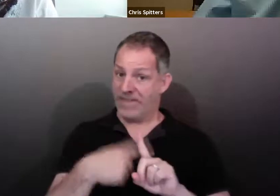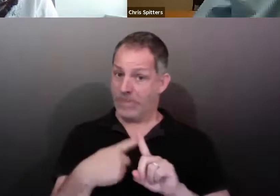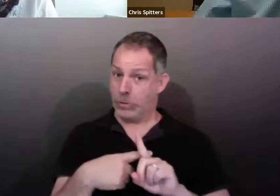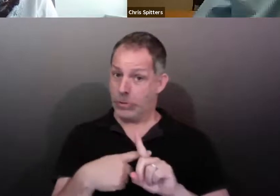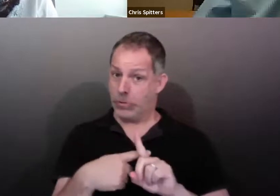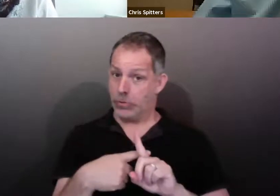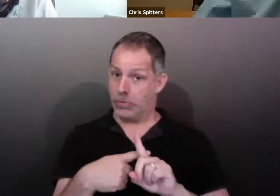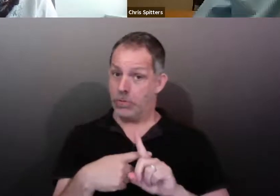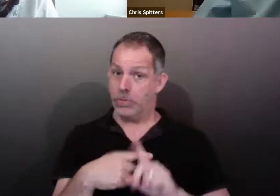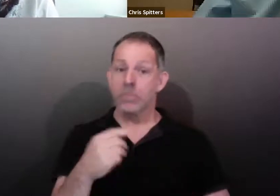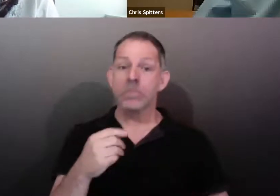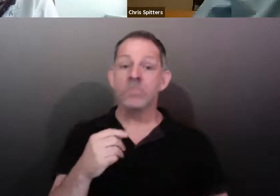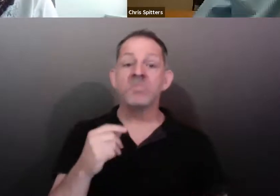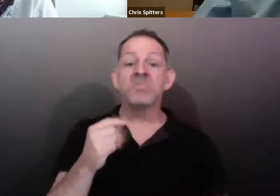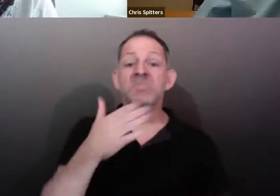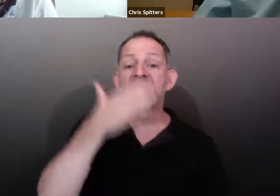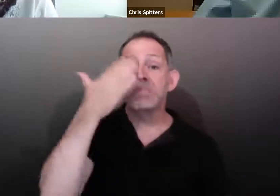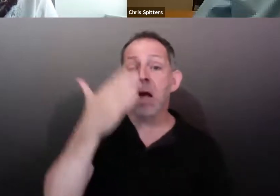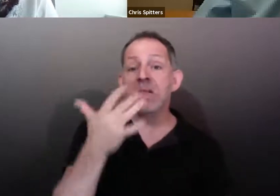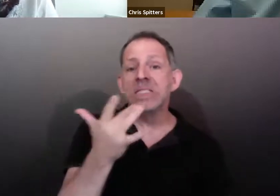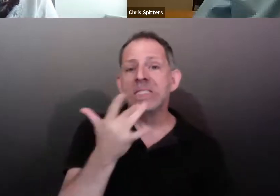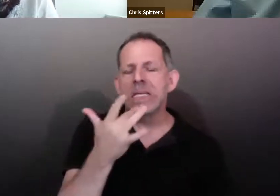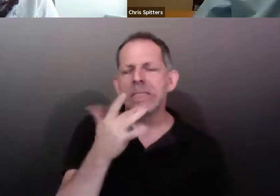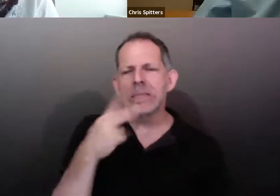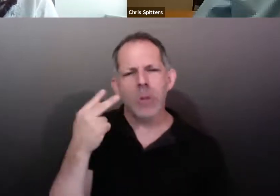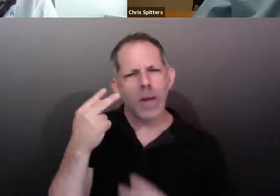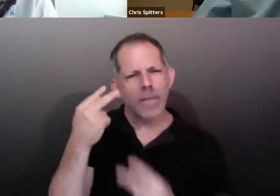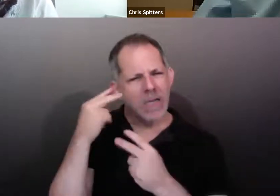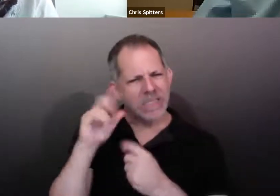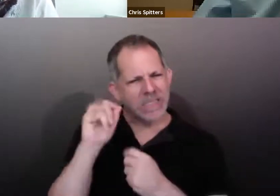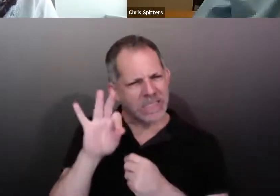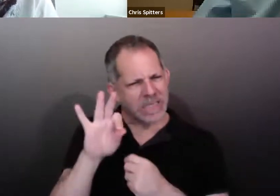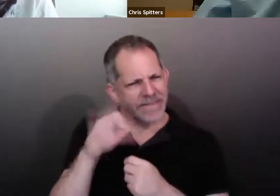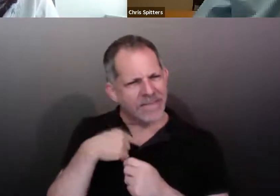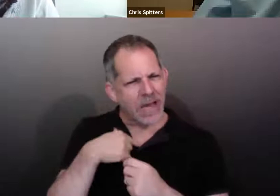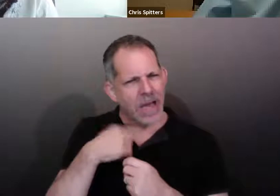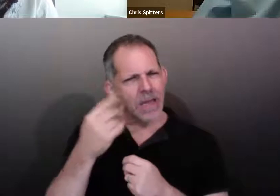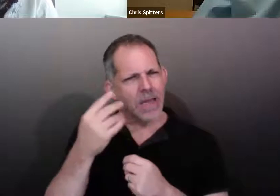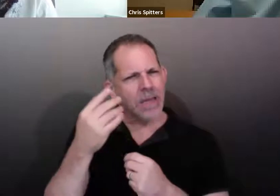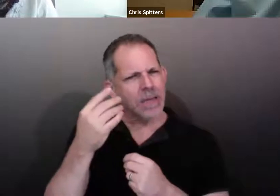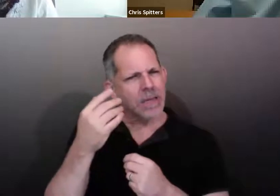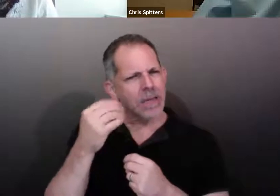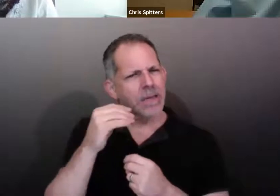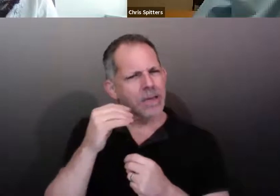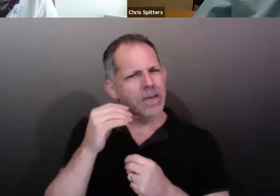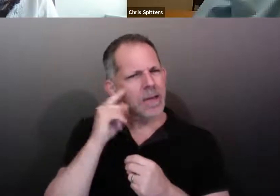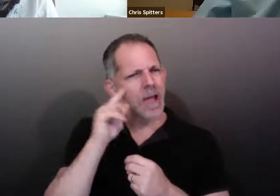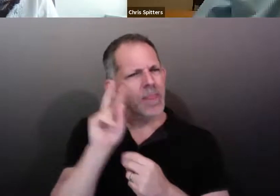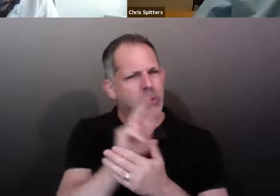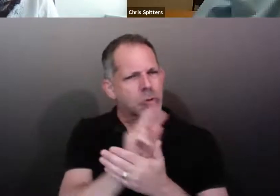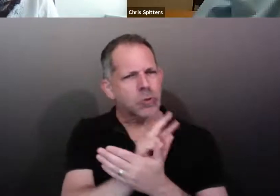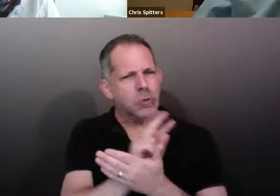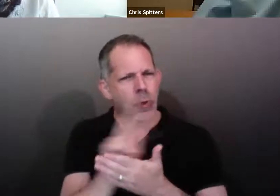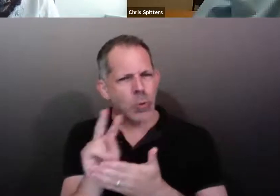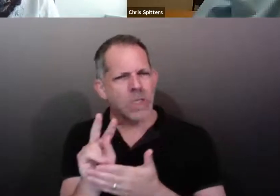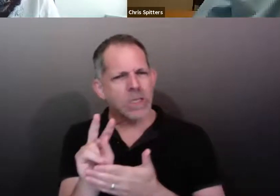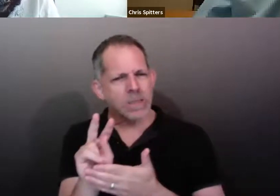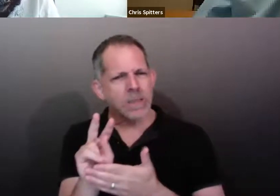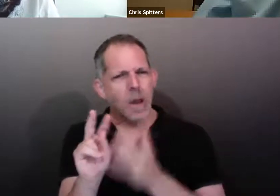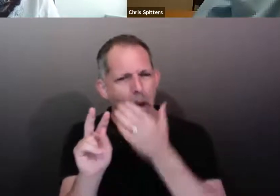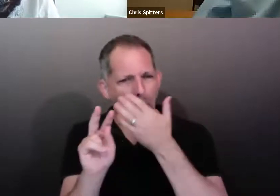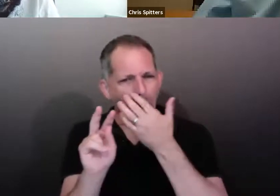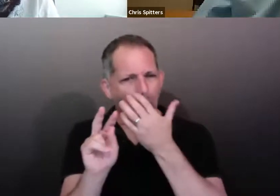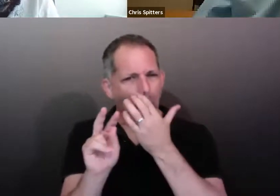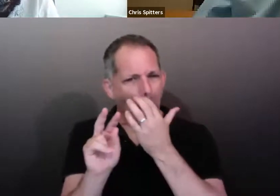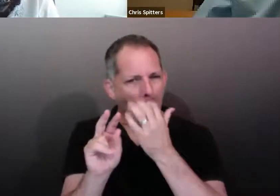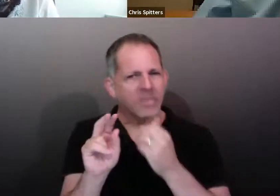week and a half into the illness. And so that wasn't one of the first symptoms I had. And so I think I was pretty sick for about 3